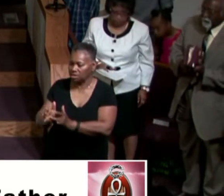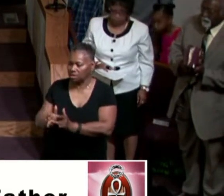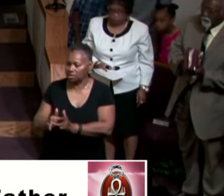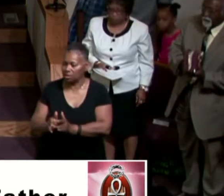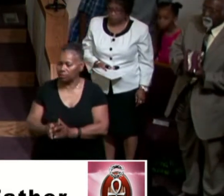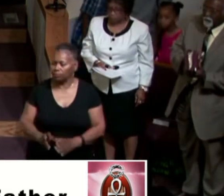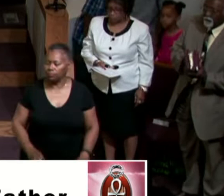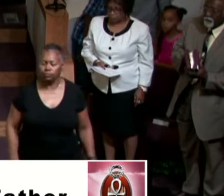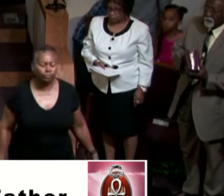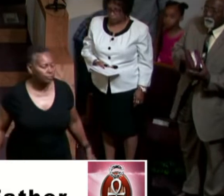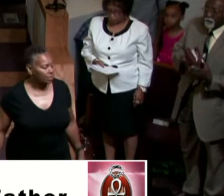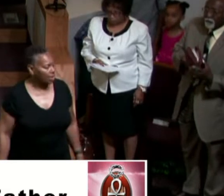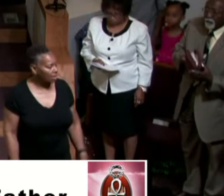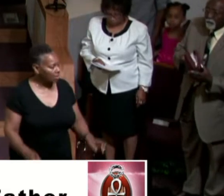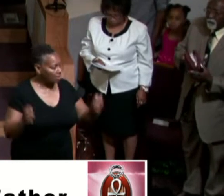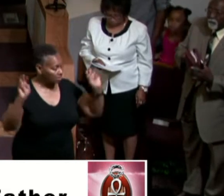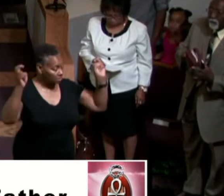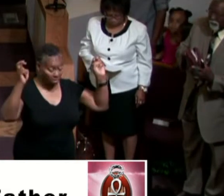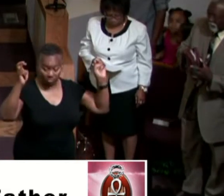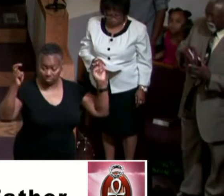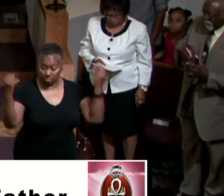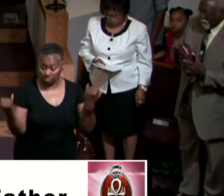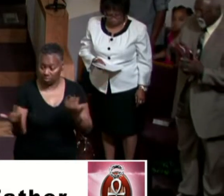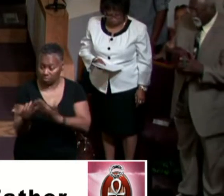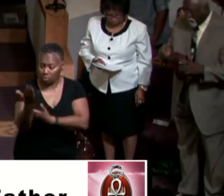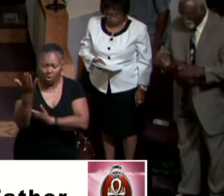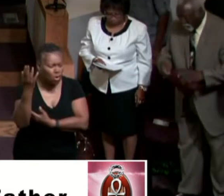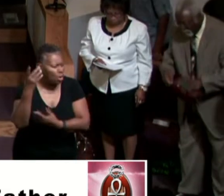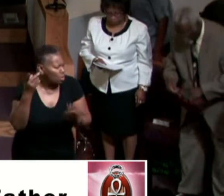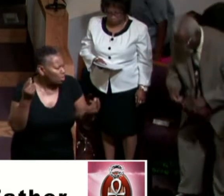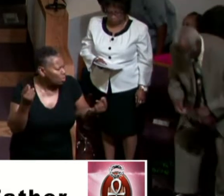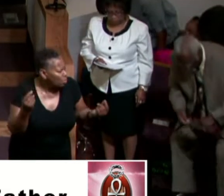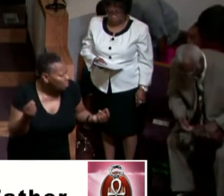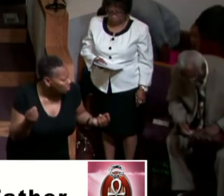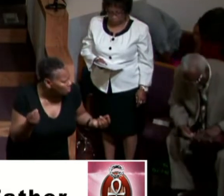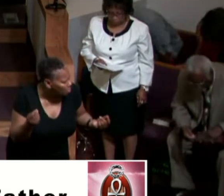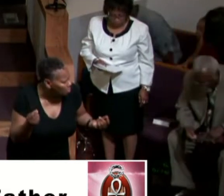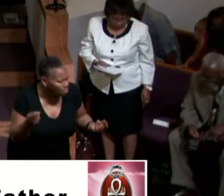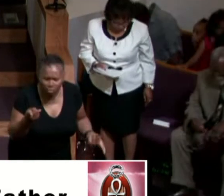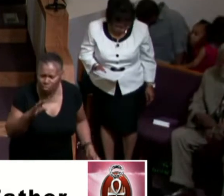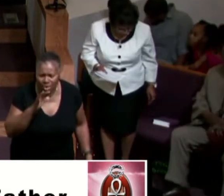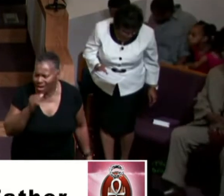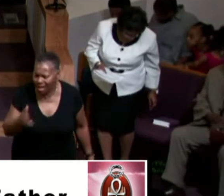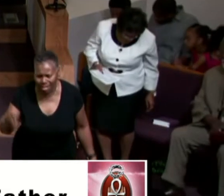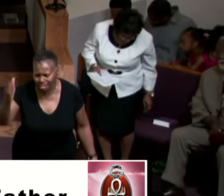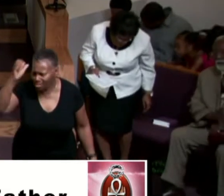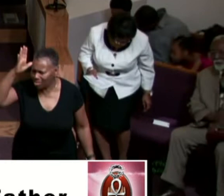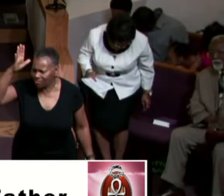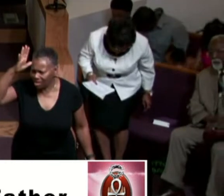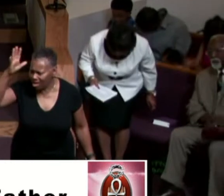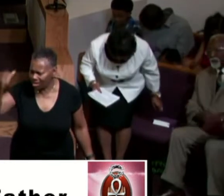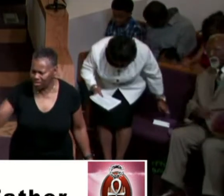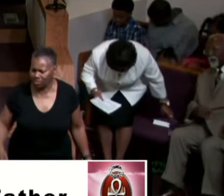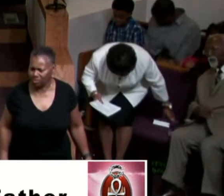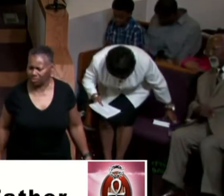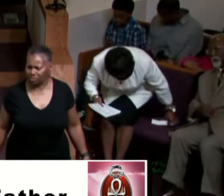thought this morning, what do you do when you are not the father?